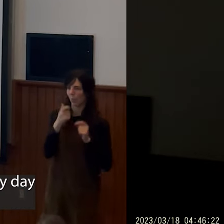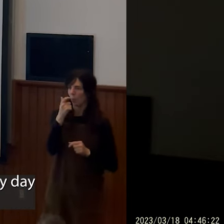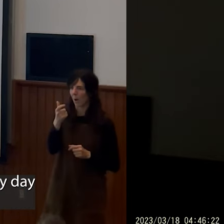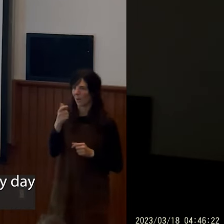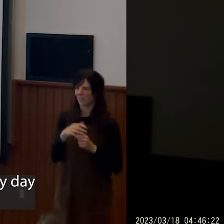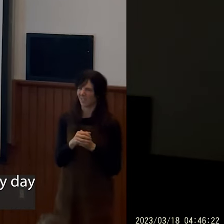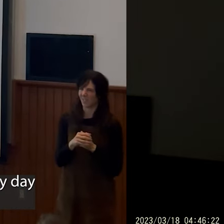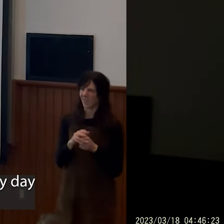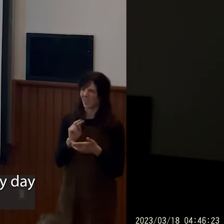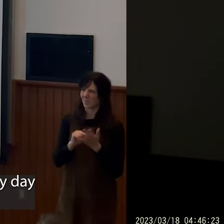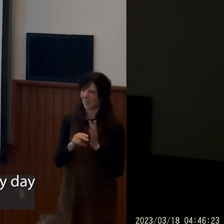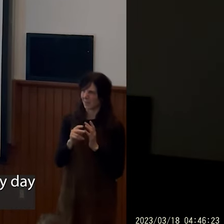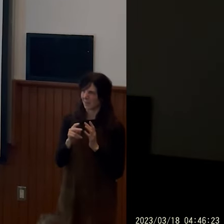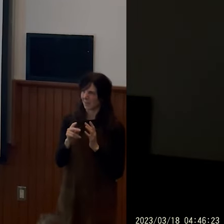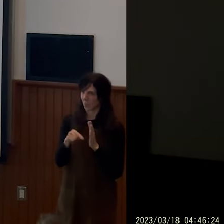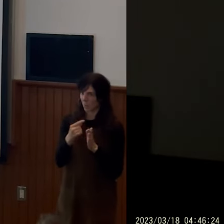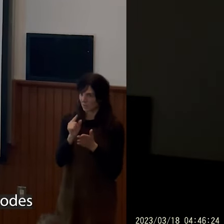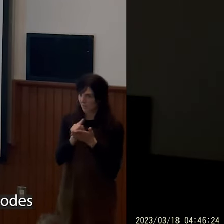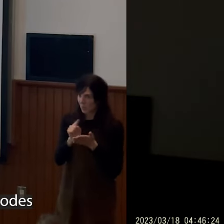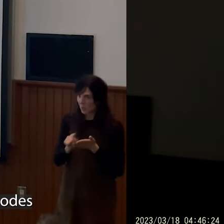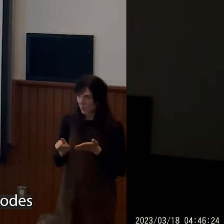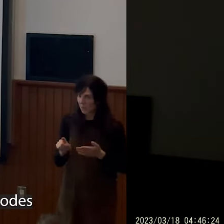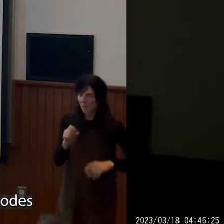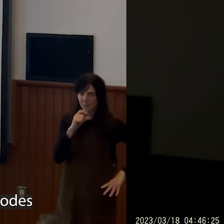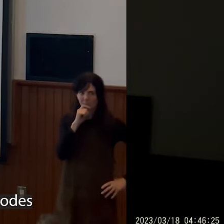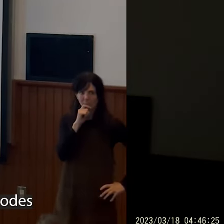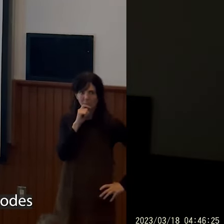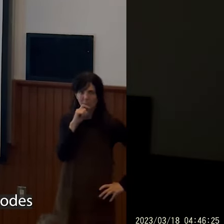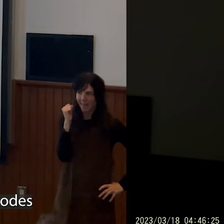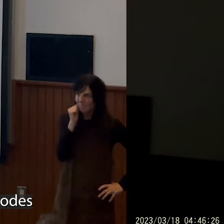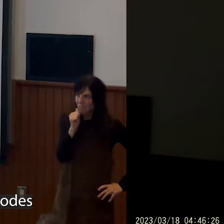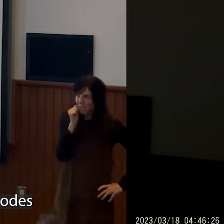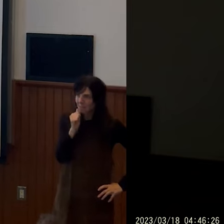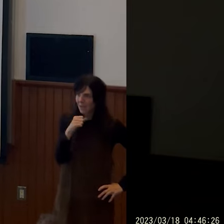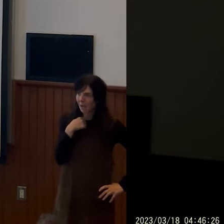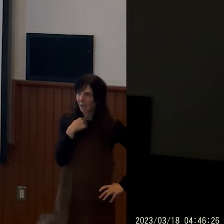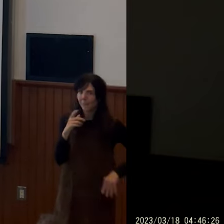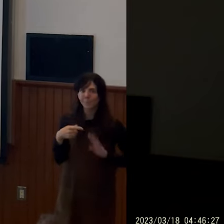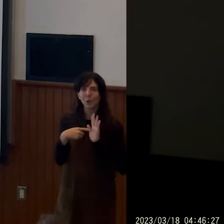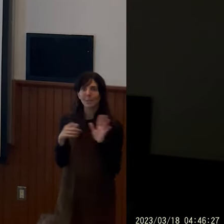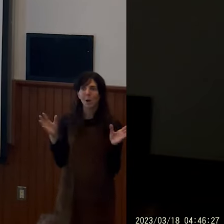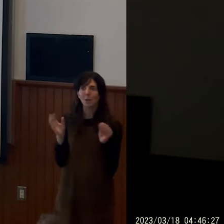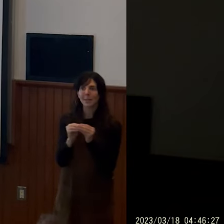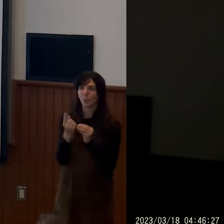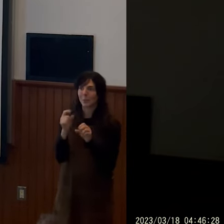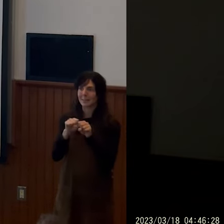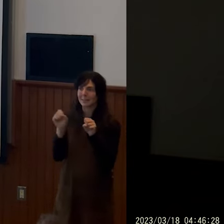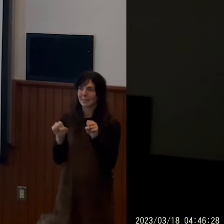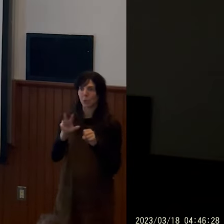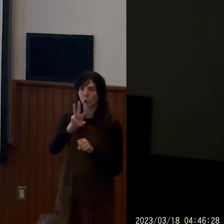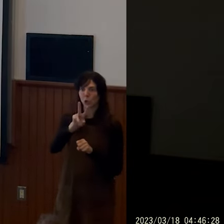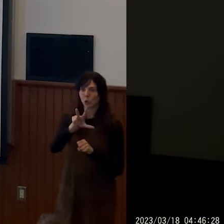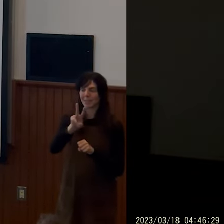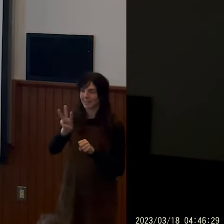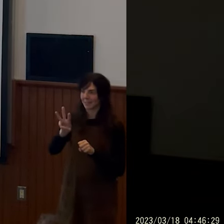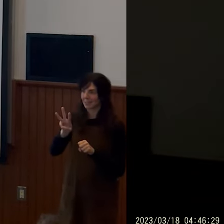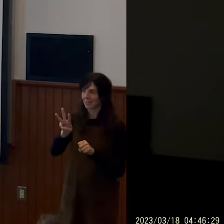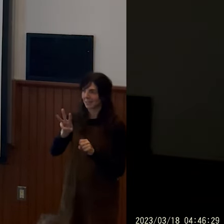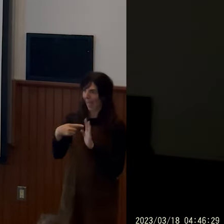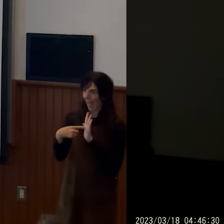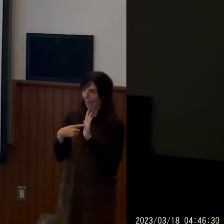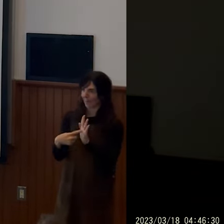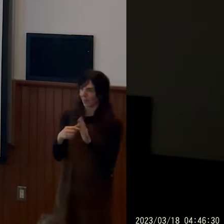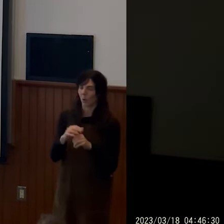watch series every day or every week. I watch series, it's like there are 36 episodes, I watch it overnight.